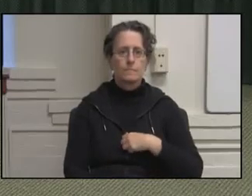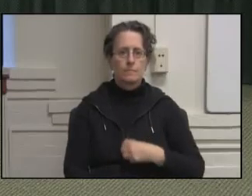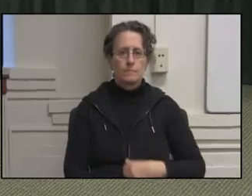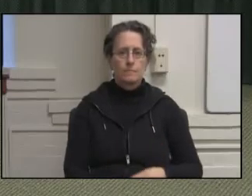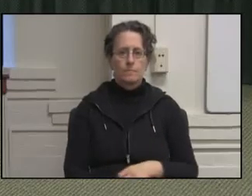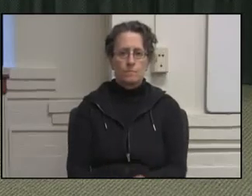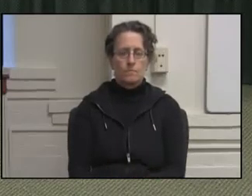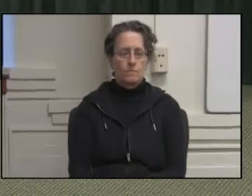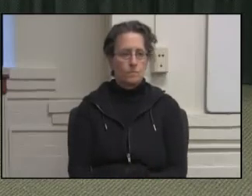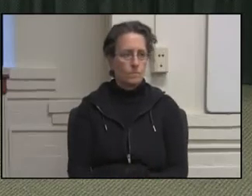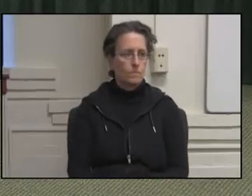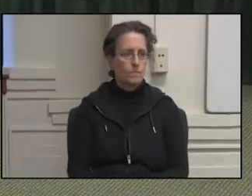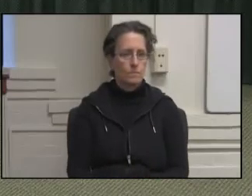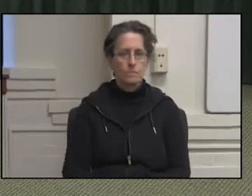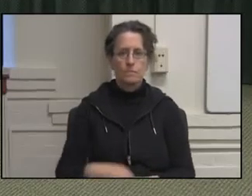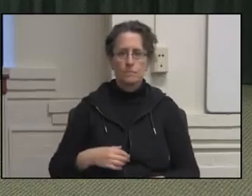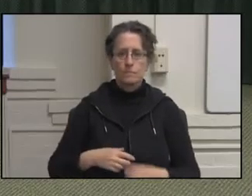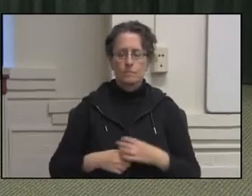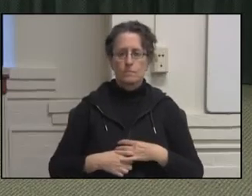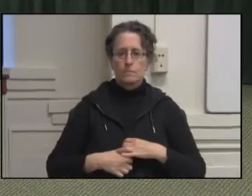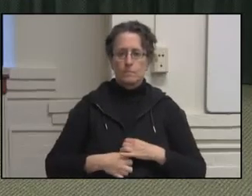Okay.